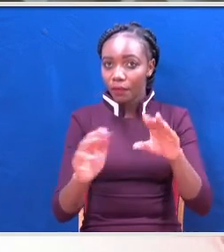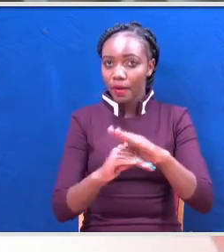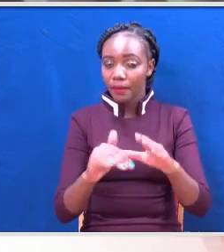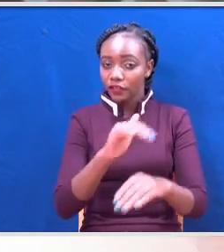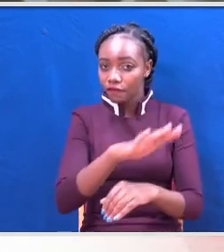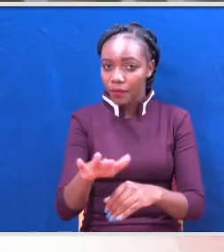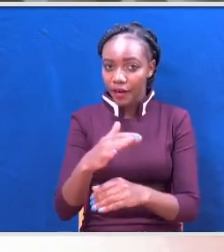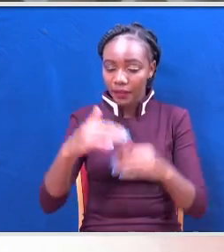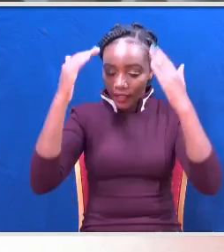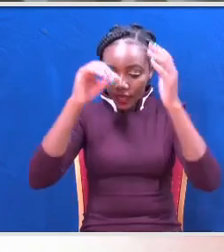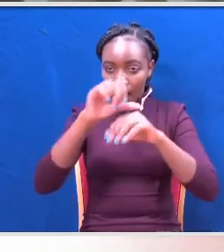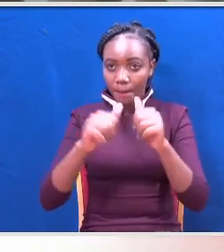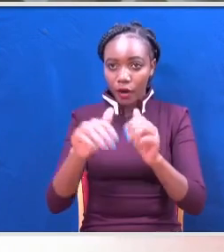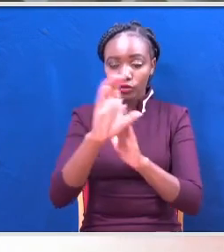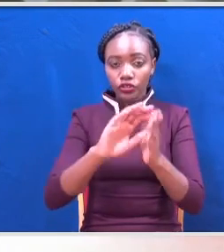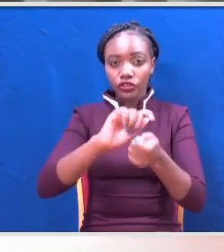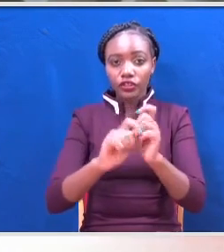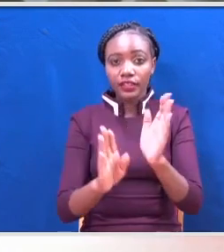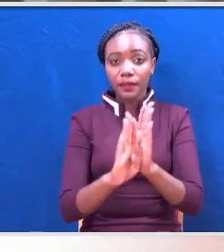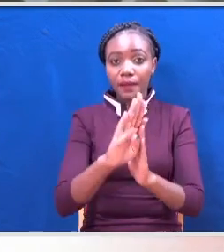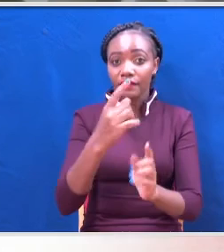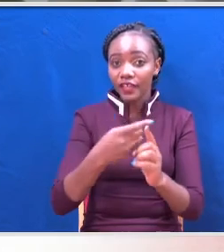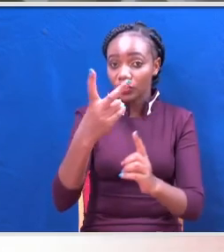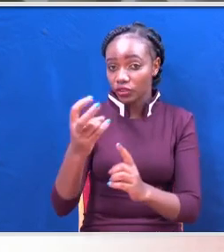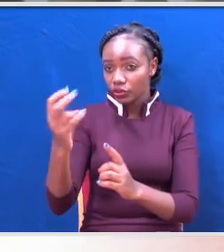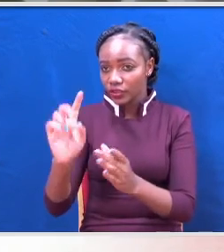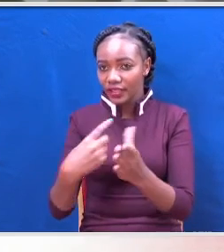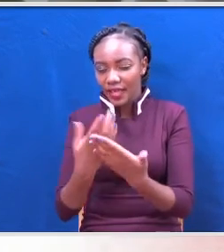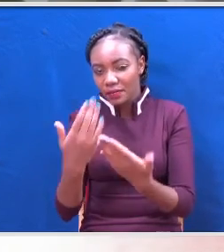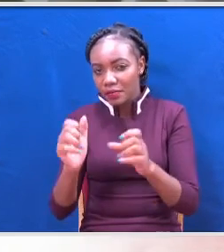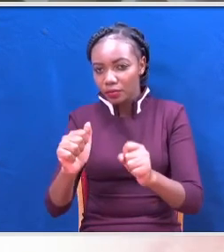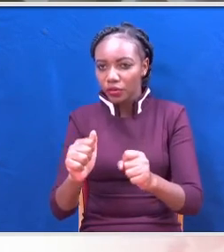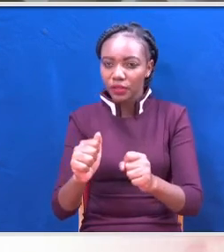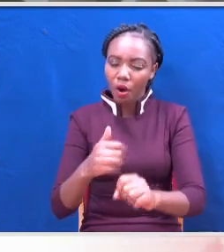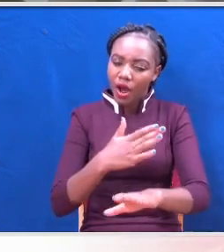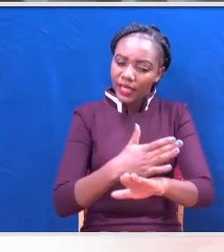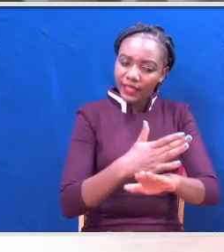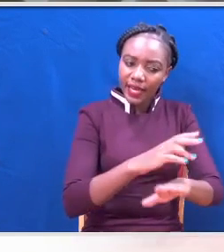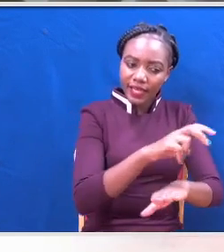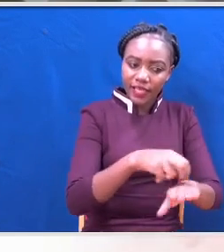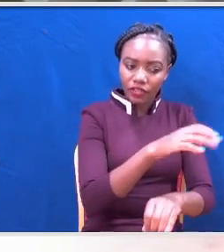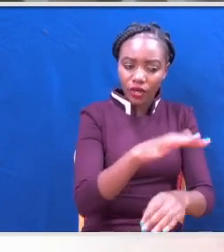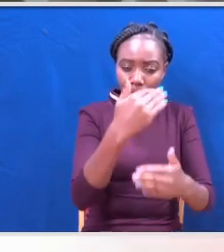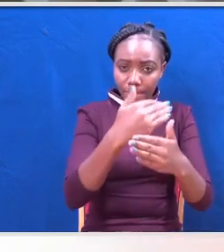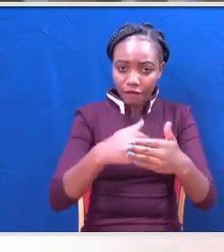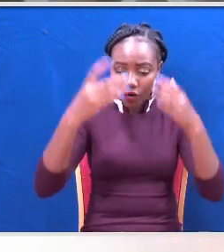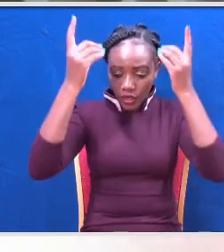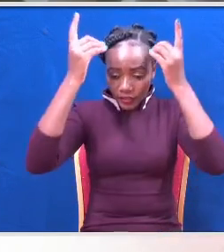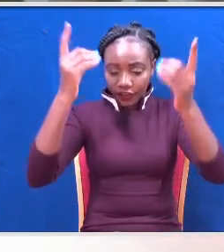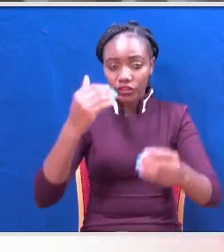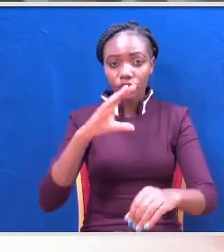the Constitutional Amendment Bill 2020, it seems it might take longer in the House before a decision is arrived